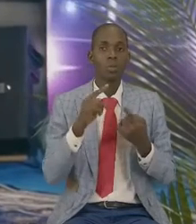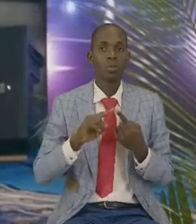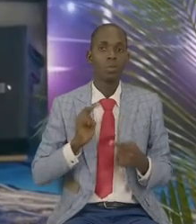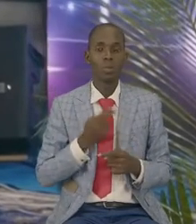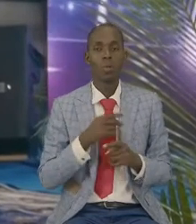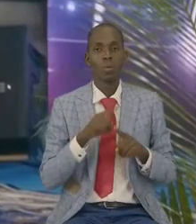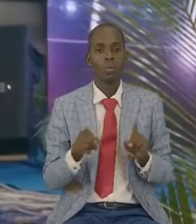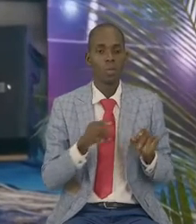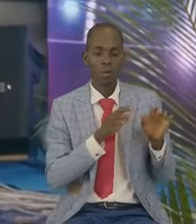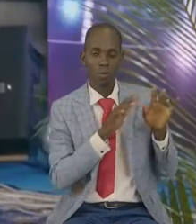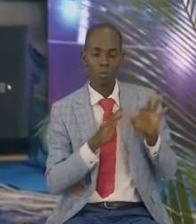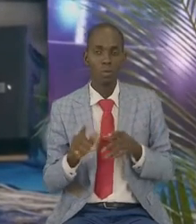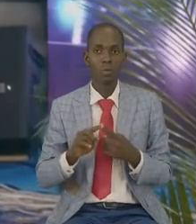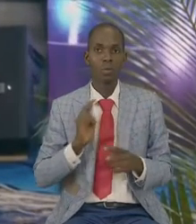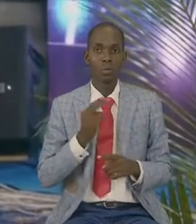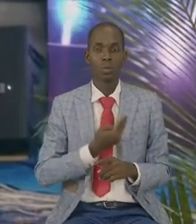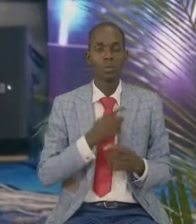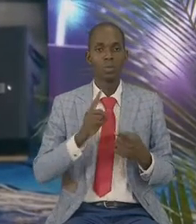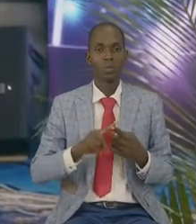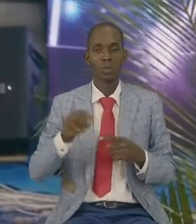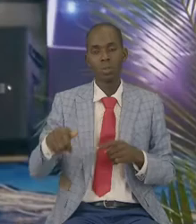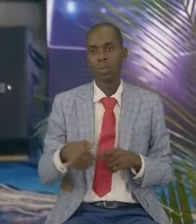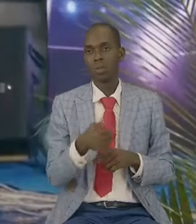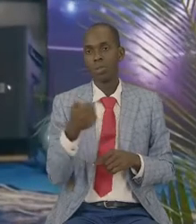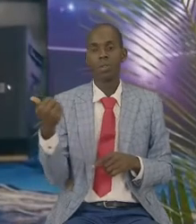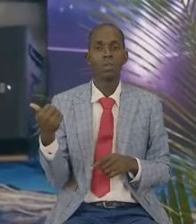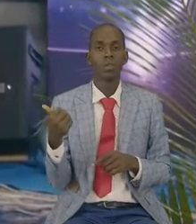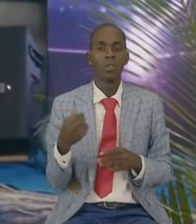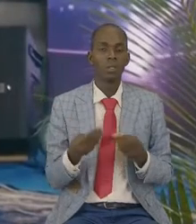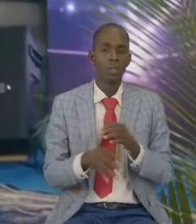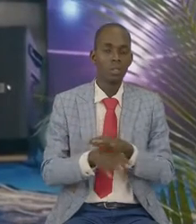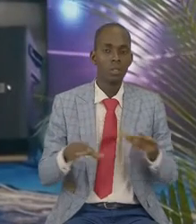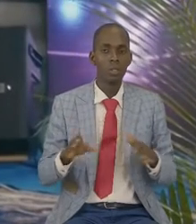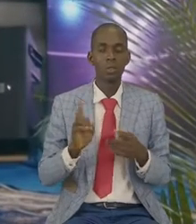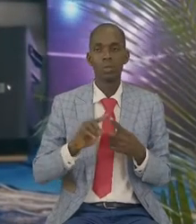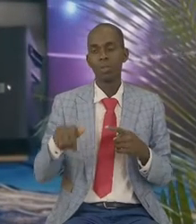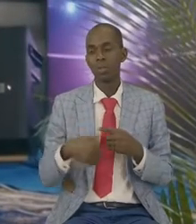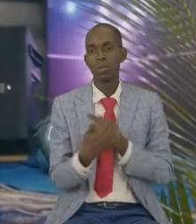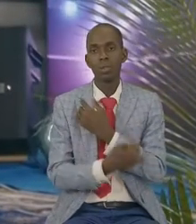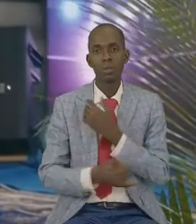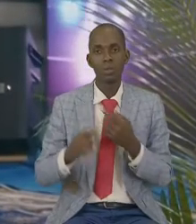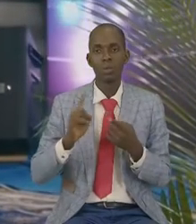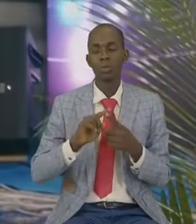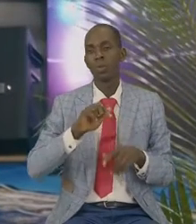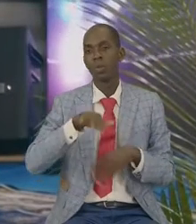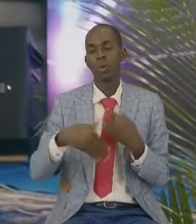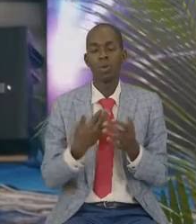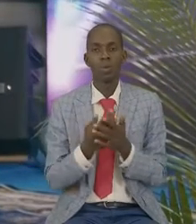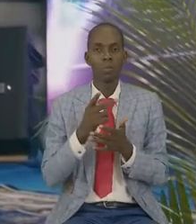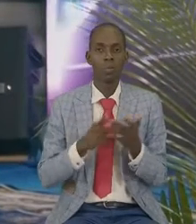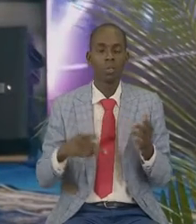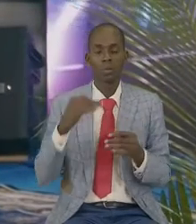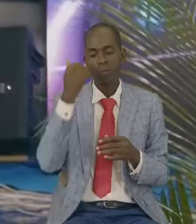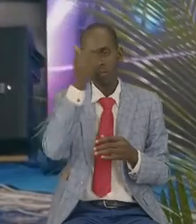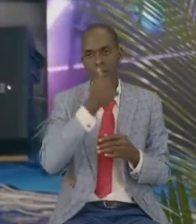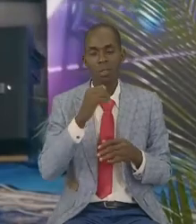from us to the rest of the land, the rest of our country, and the rest of our continent and all continents, the